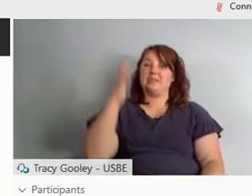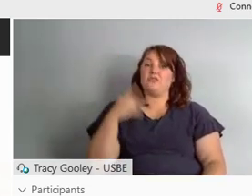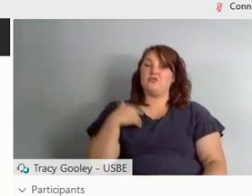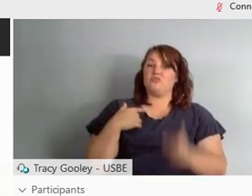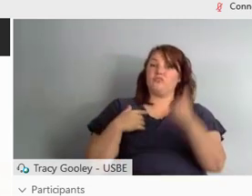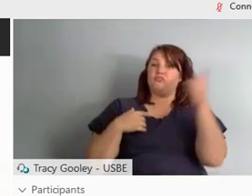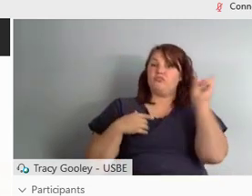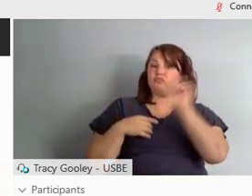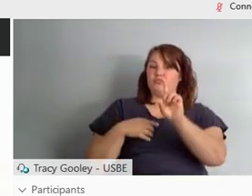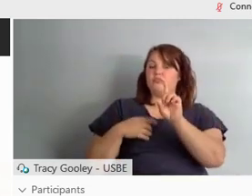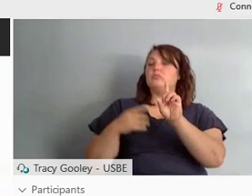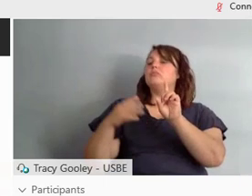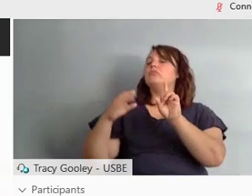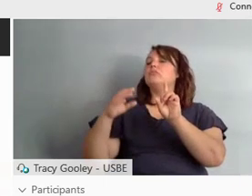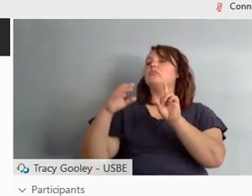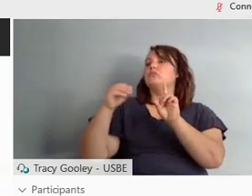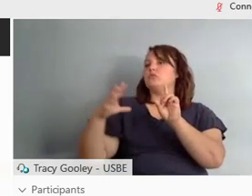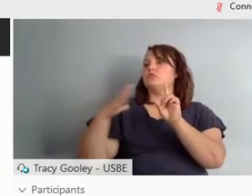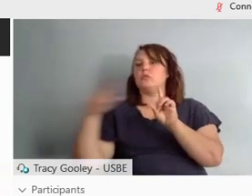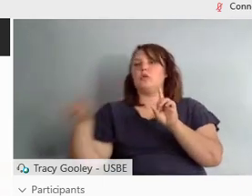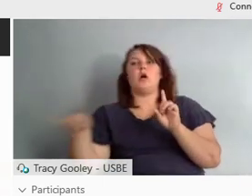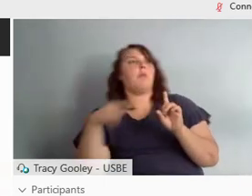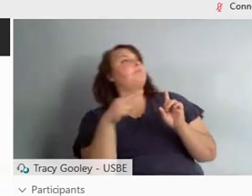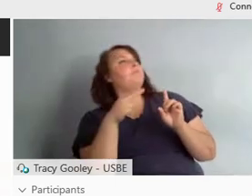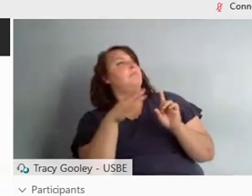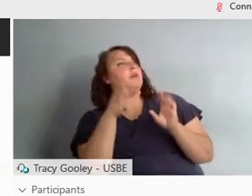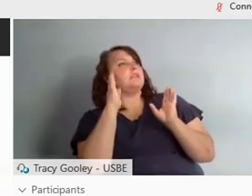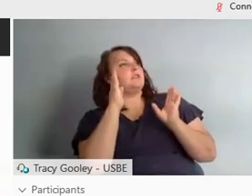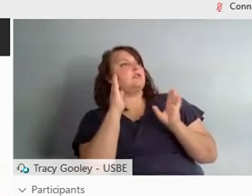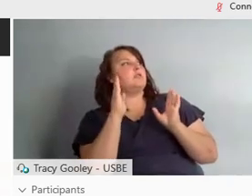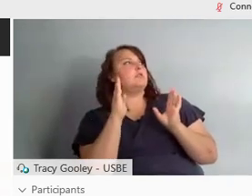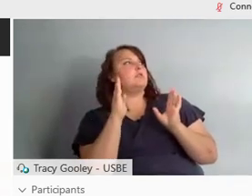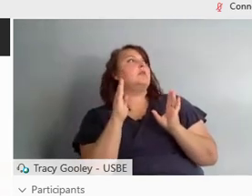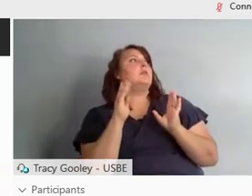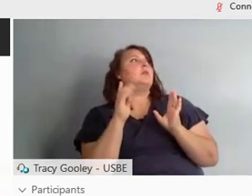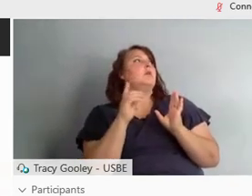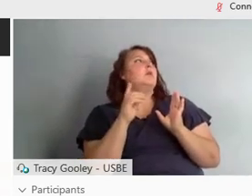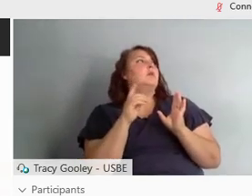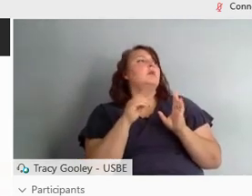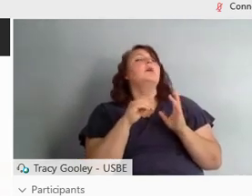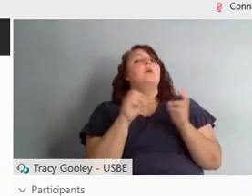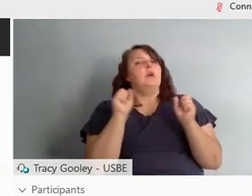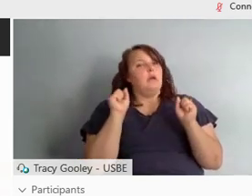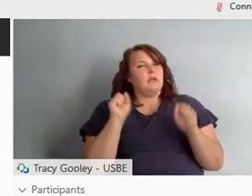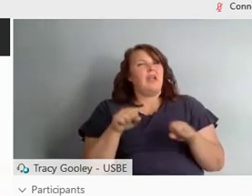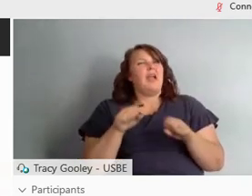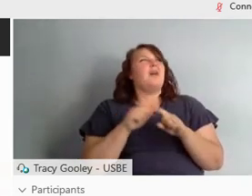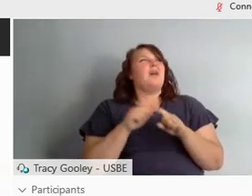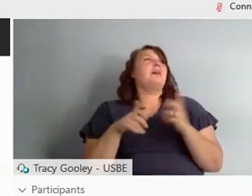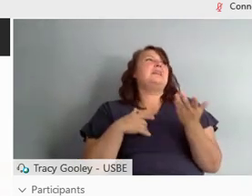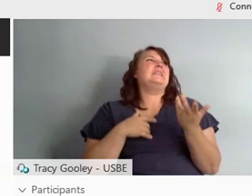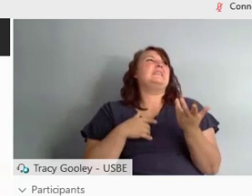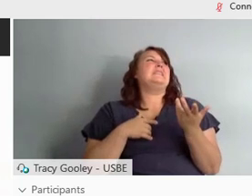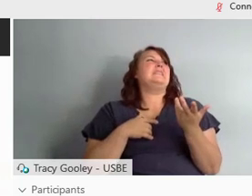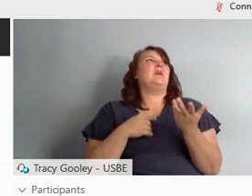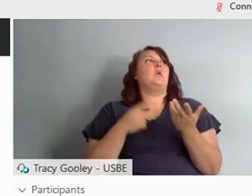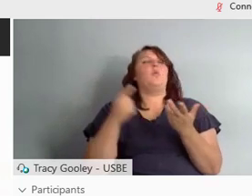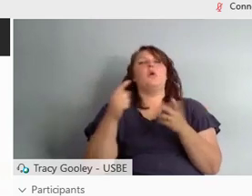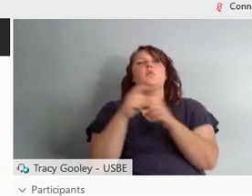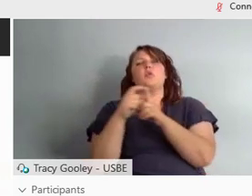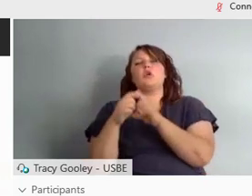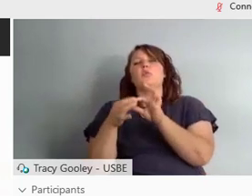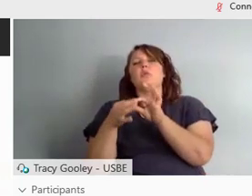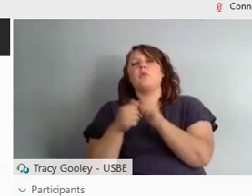attention, but the student uses at least one word related to a presented familiar object. We're not there yet. And my student